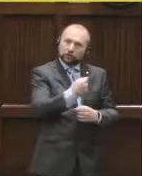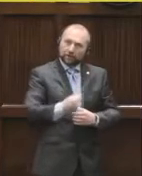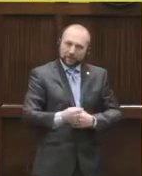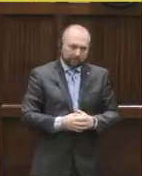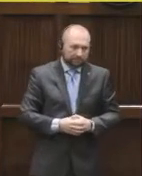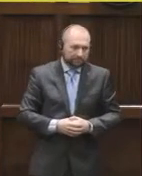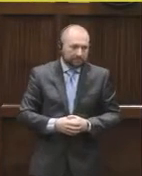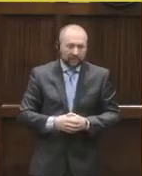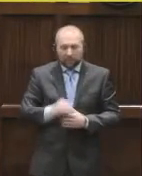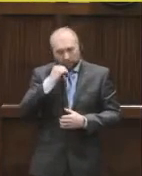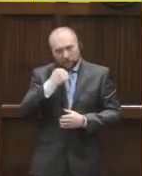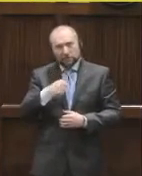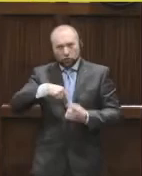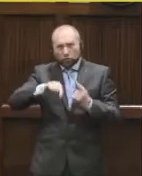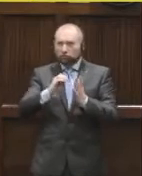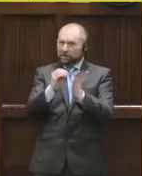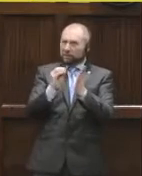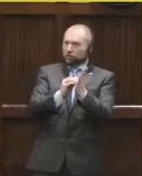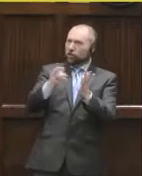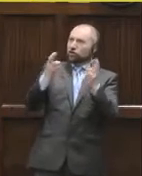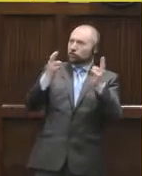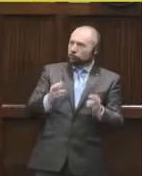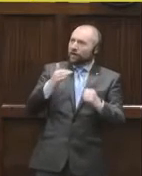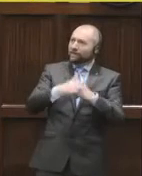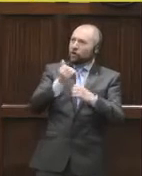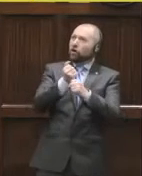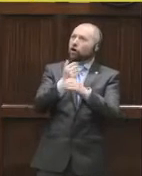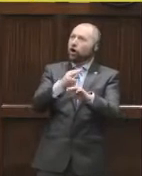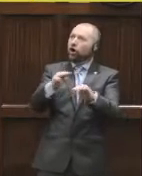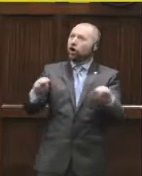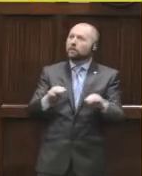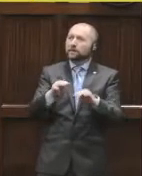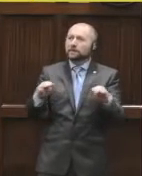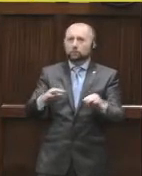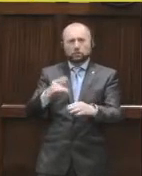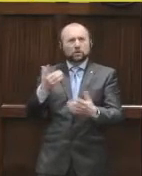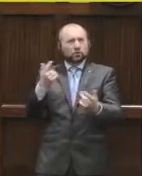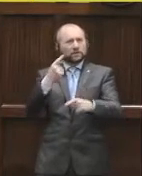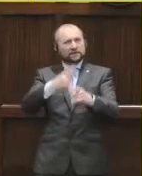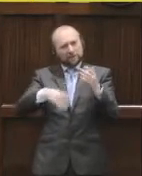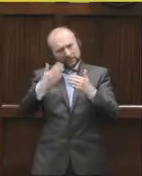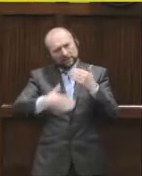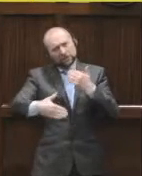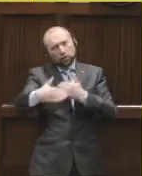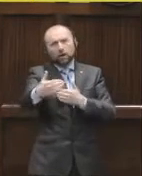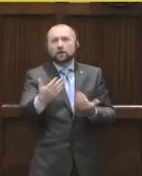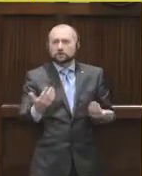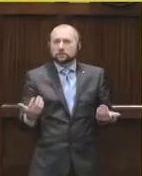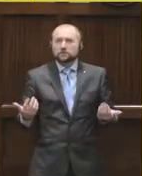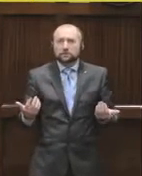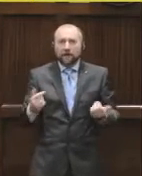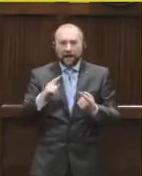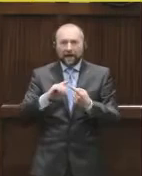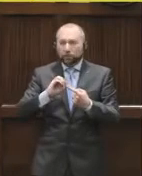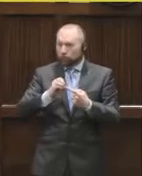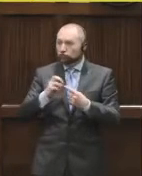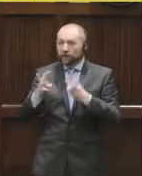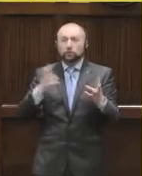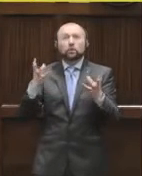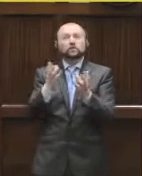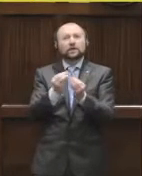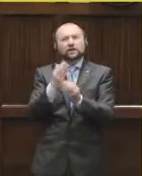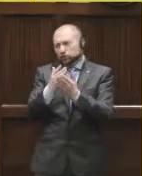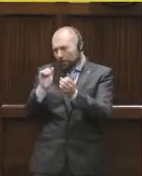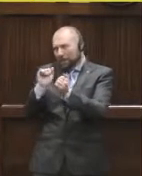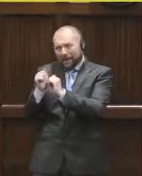right for all the people that have disabilities, and try and do this unanimously. I can see there's some amendments,